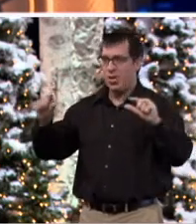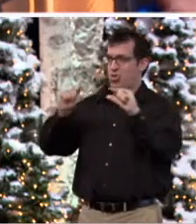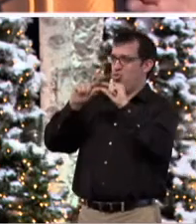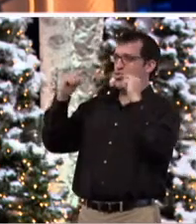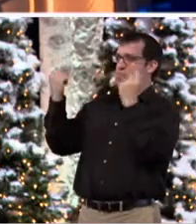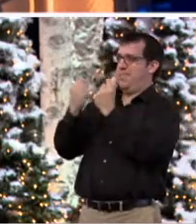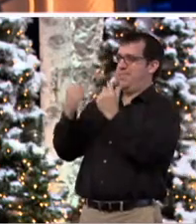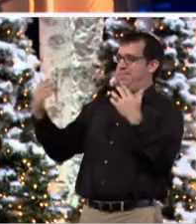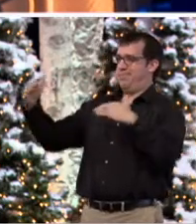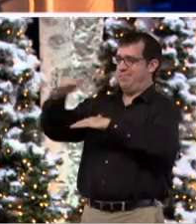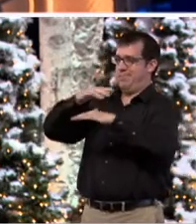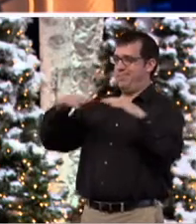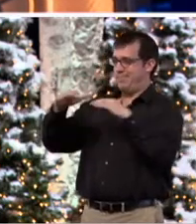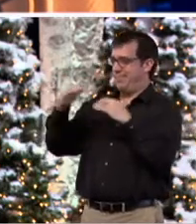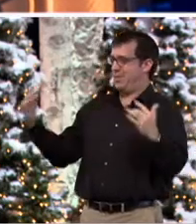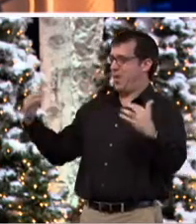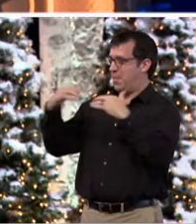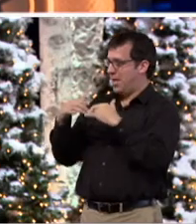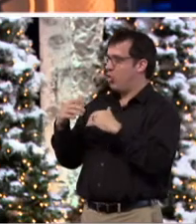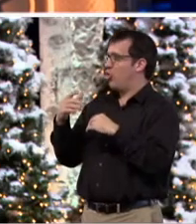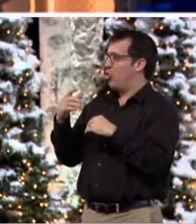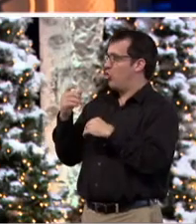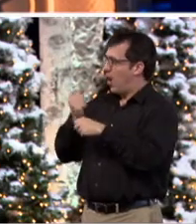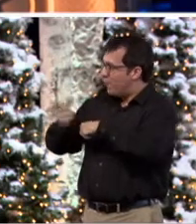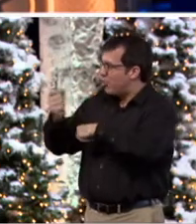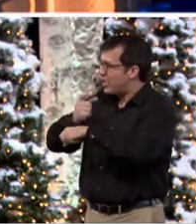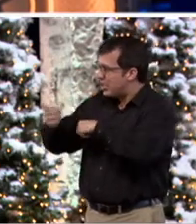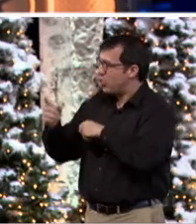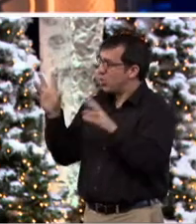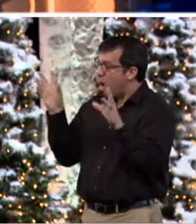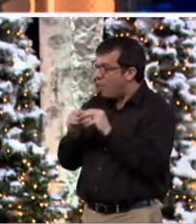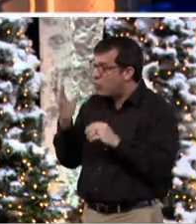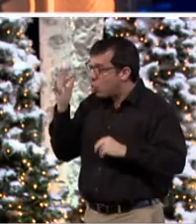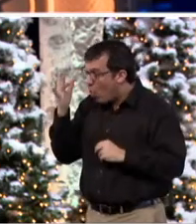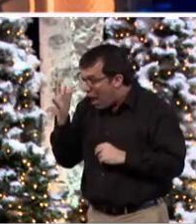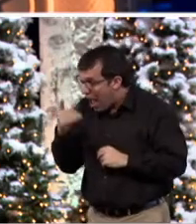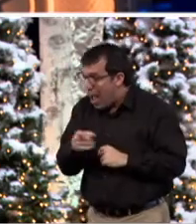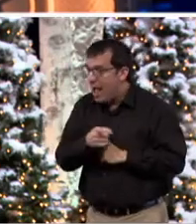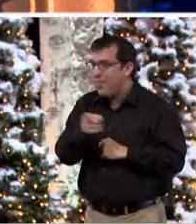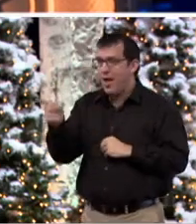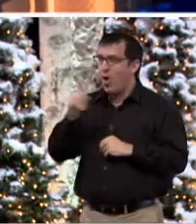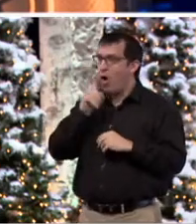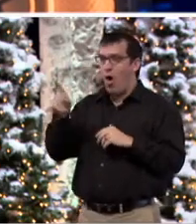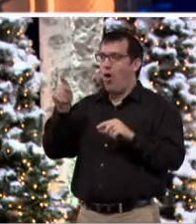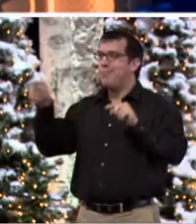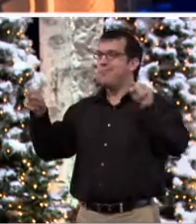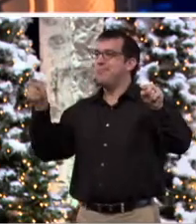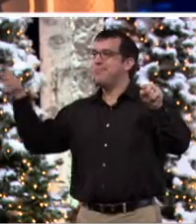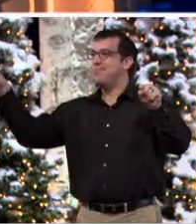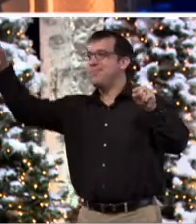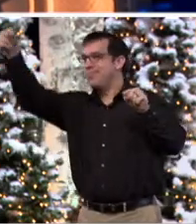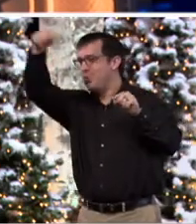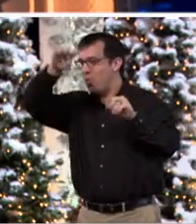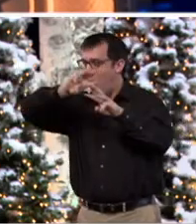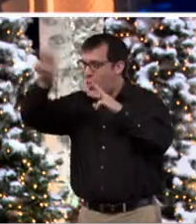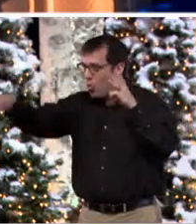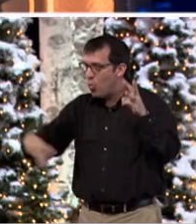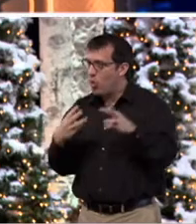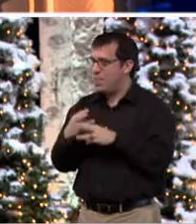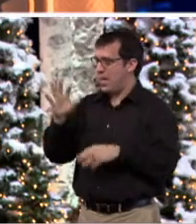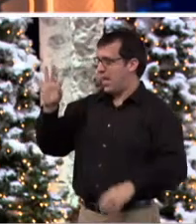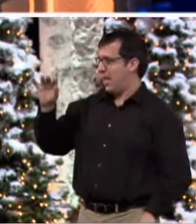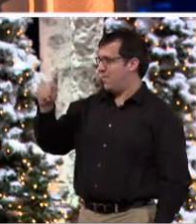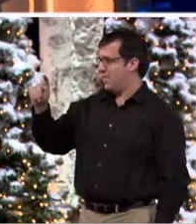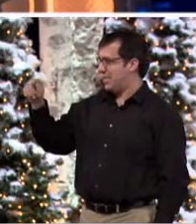They all can't come together every year in a conference because they're literally spread out all around the world. But finishing the task